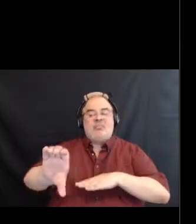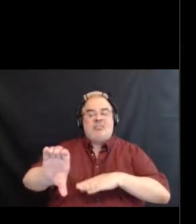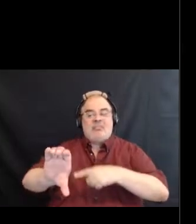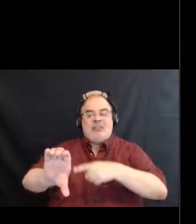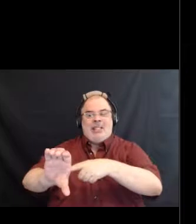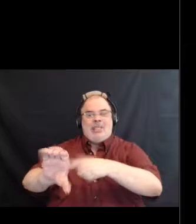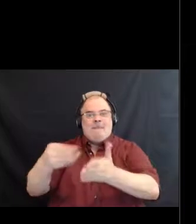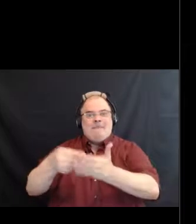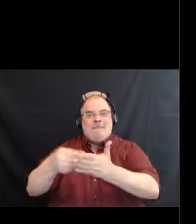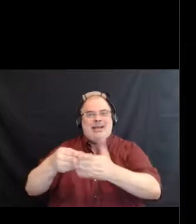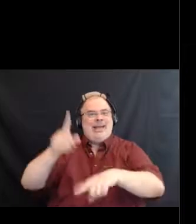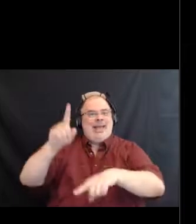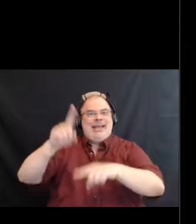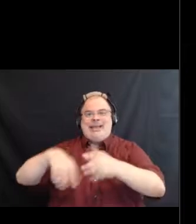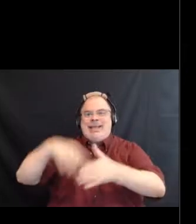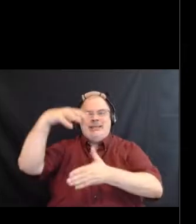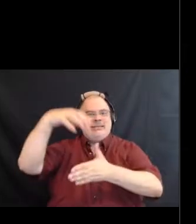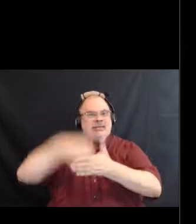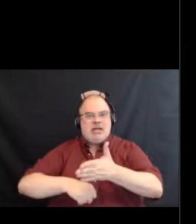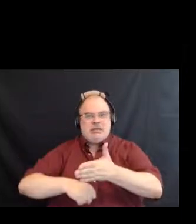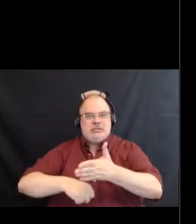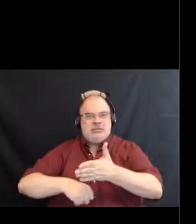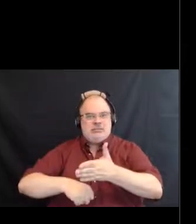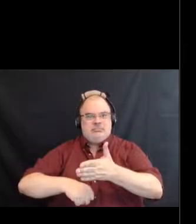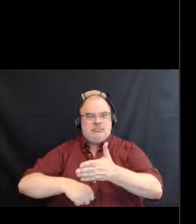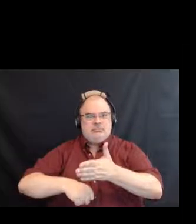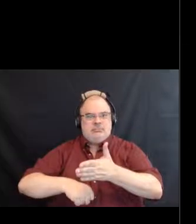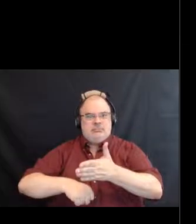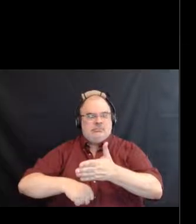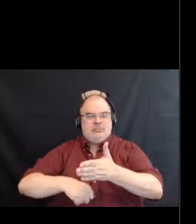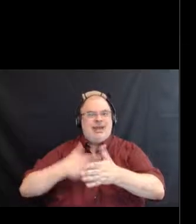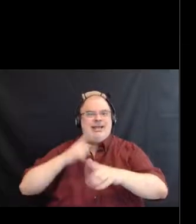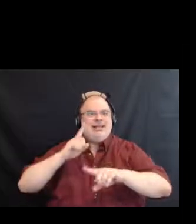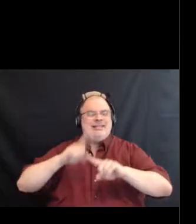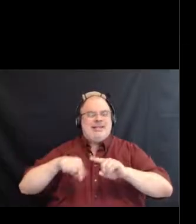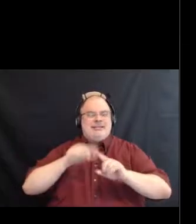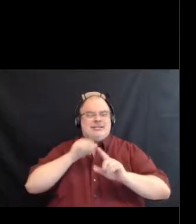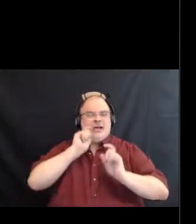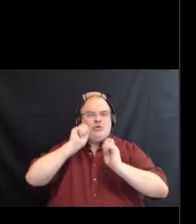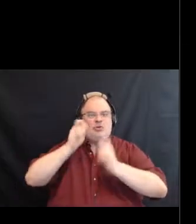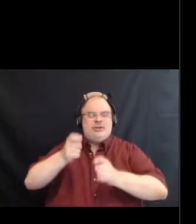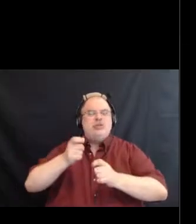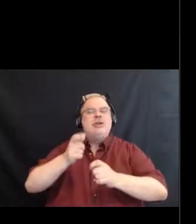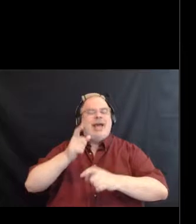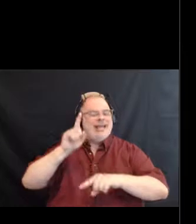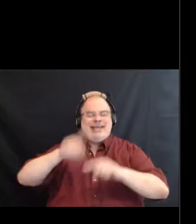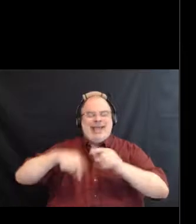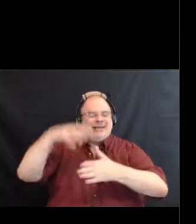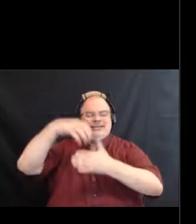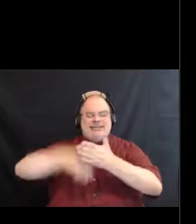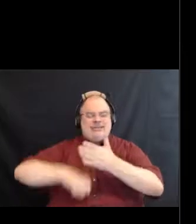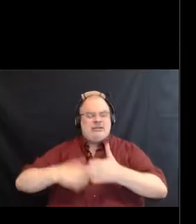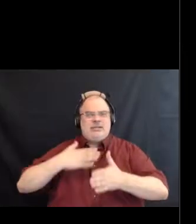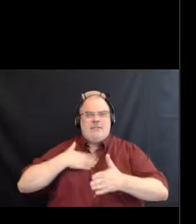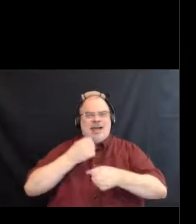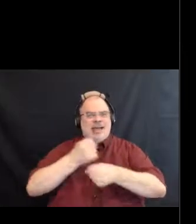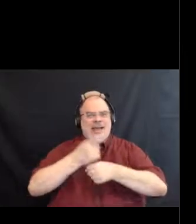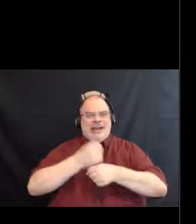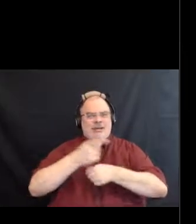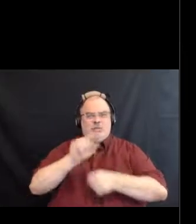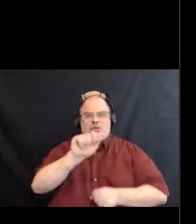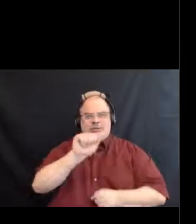taxes. This isn't a donation. It is a contribution, a completed gift. now that money's in the account, to be able to take